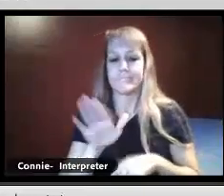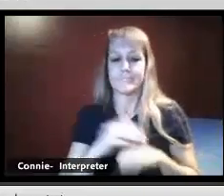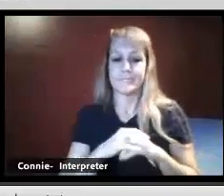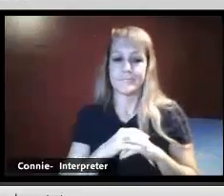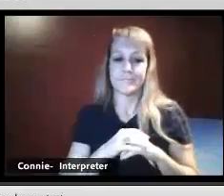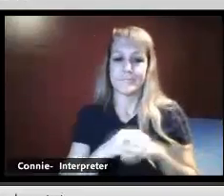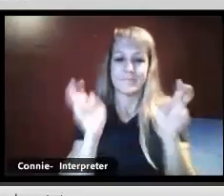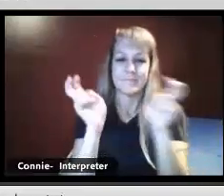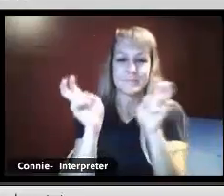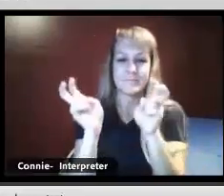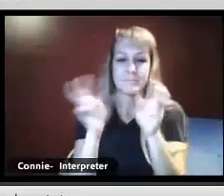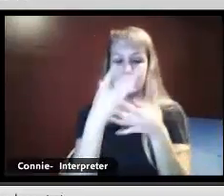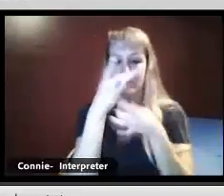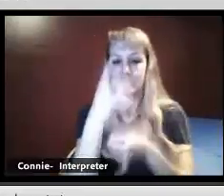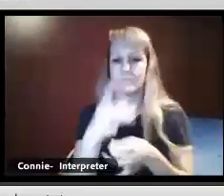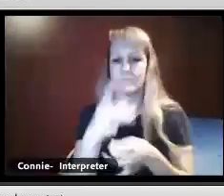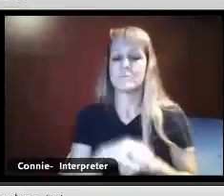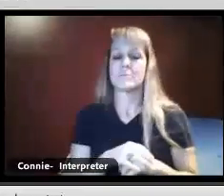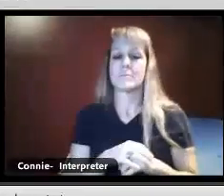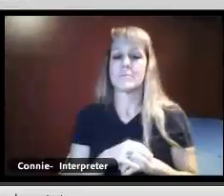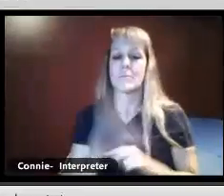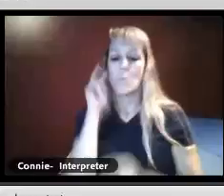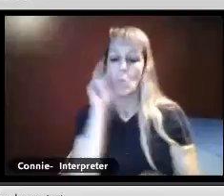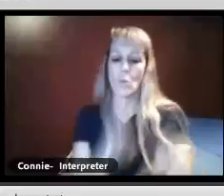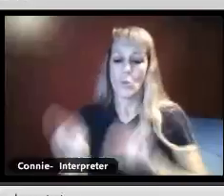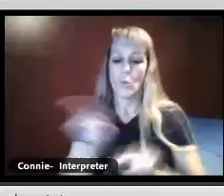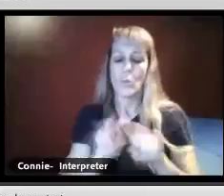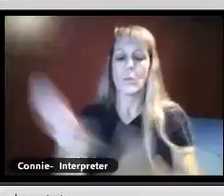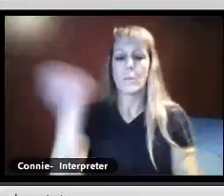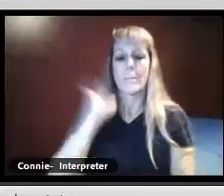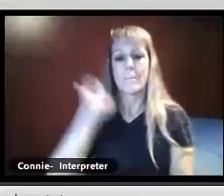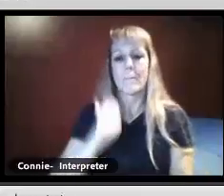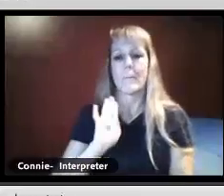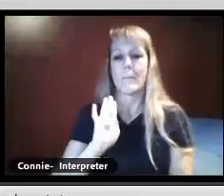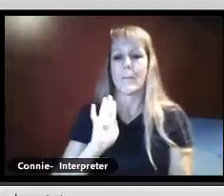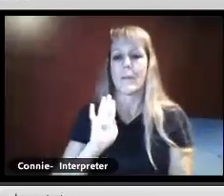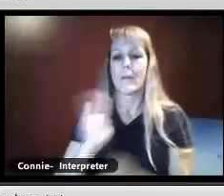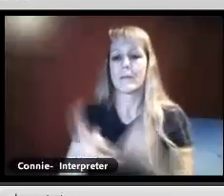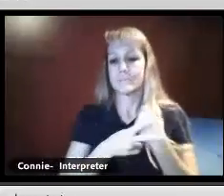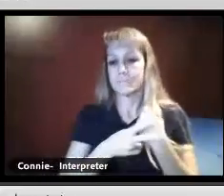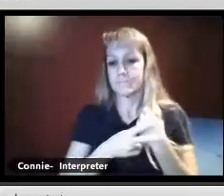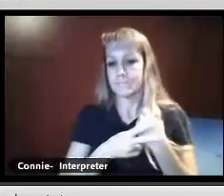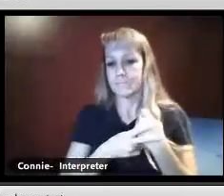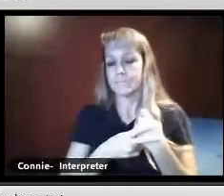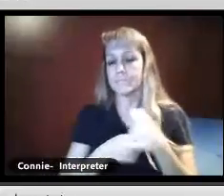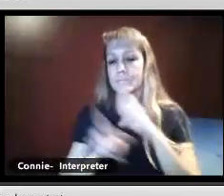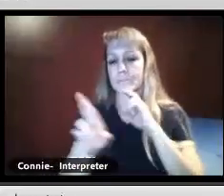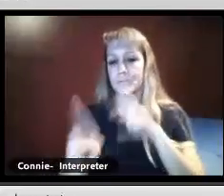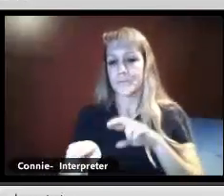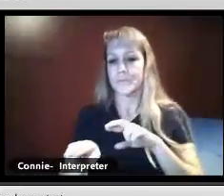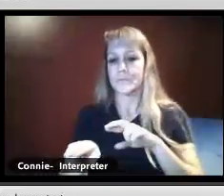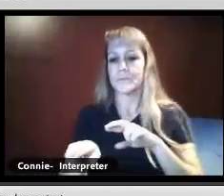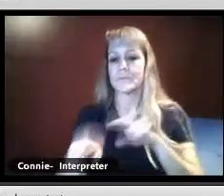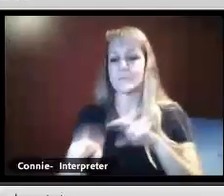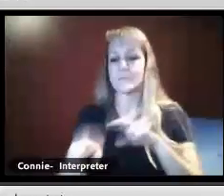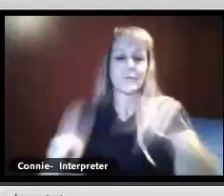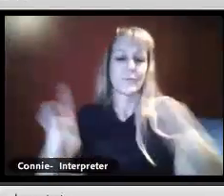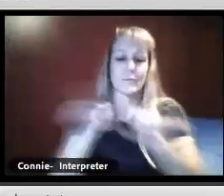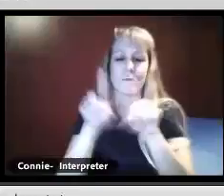subject interests, to look at the past archived Scout reports in the various